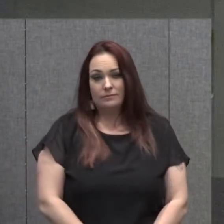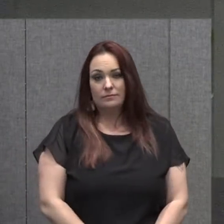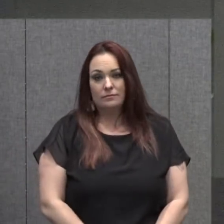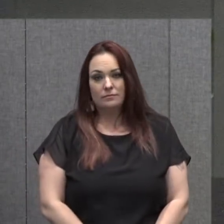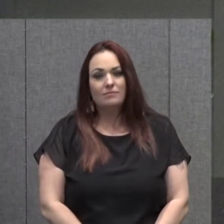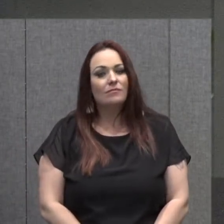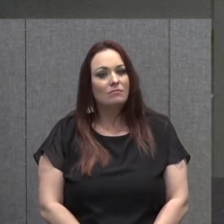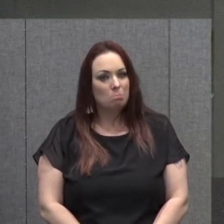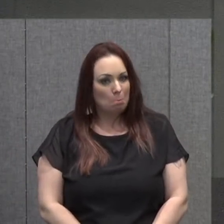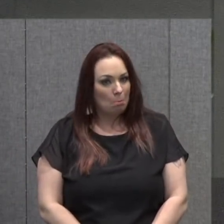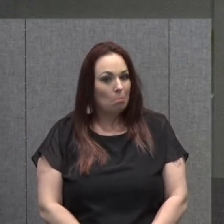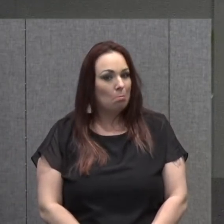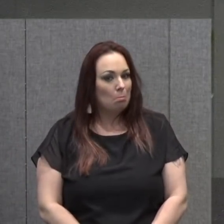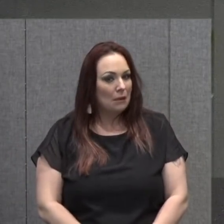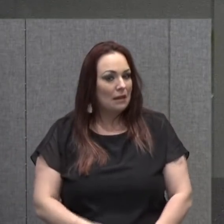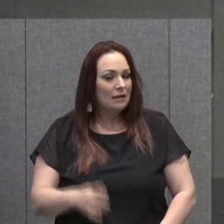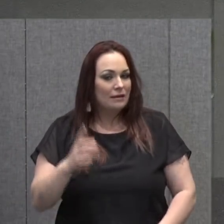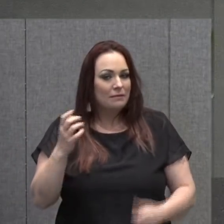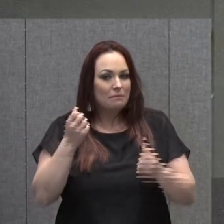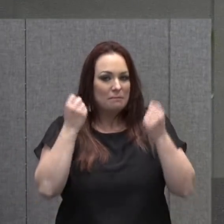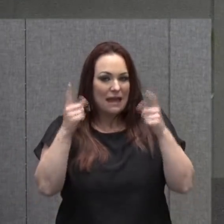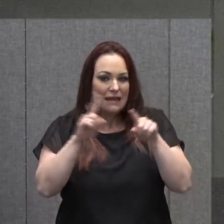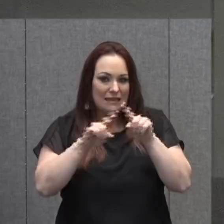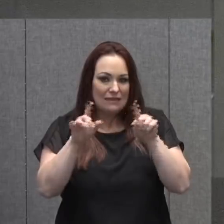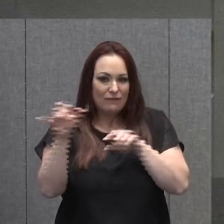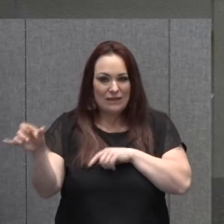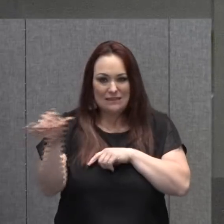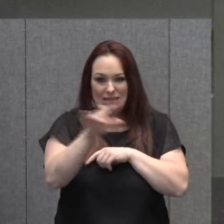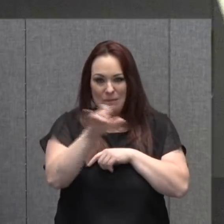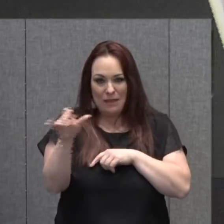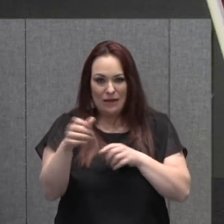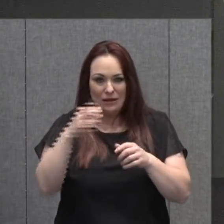Lot of similarities.